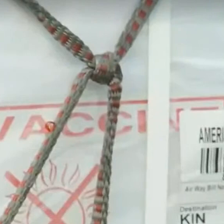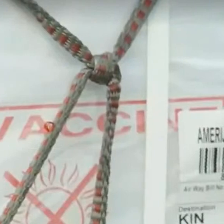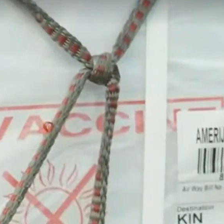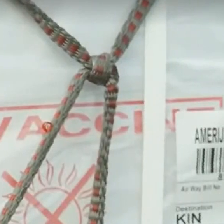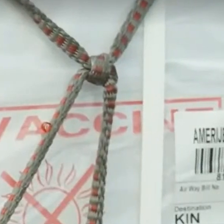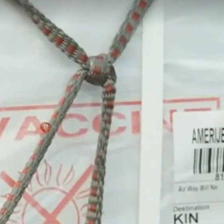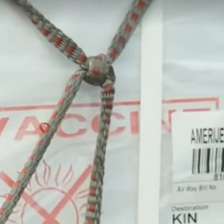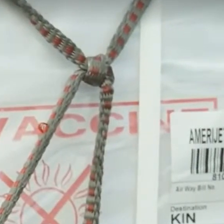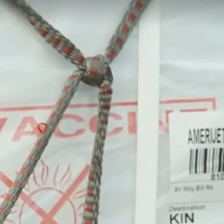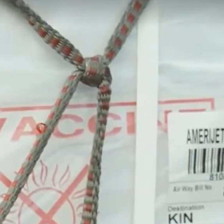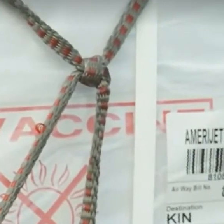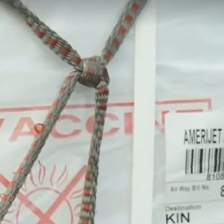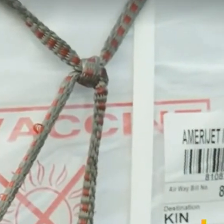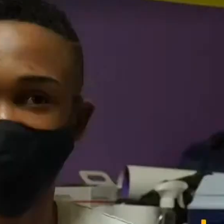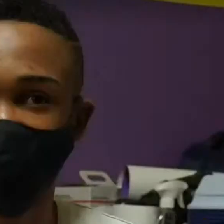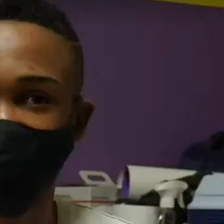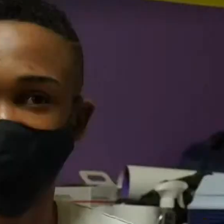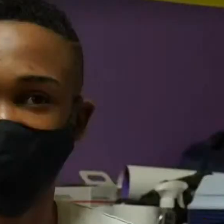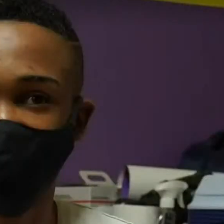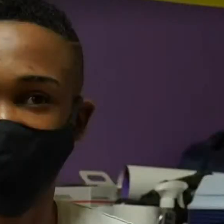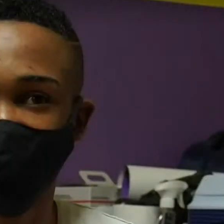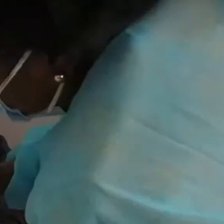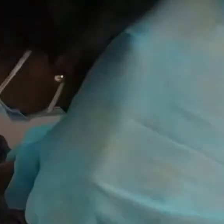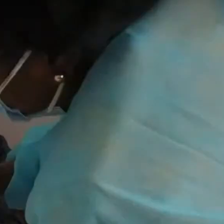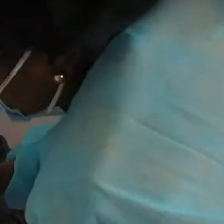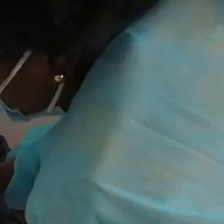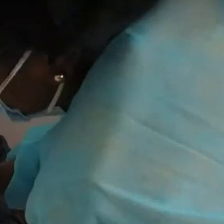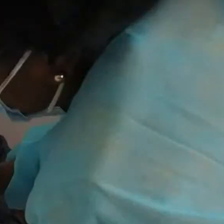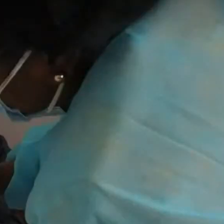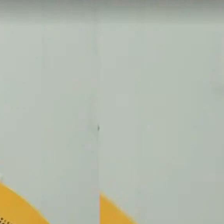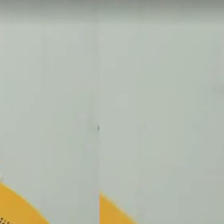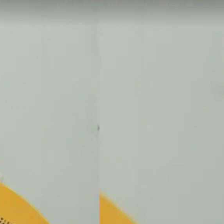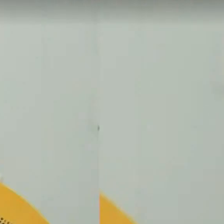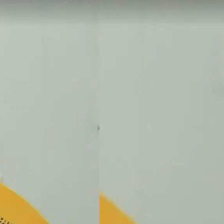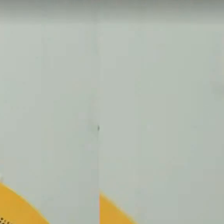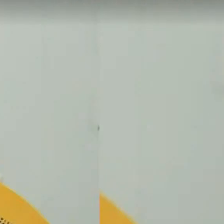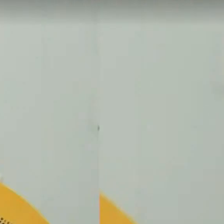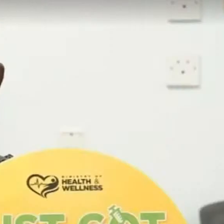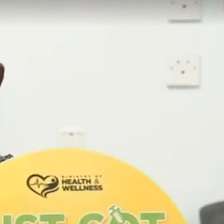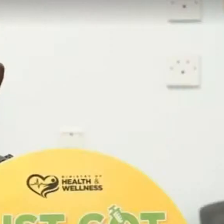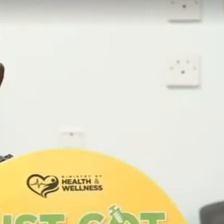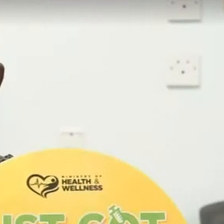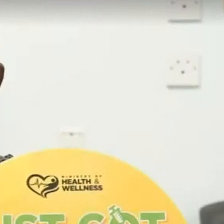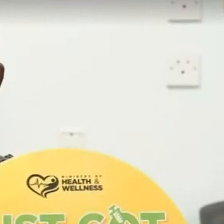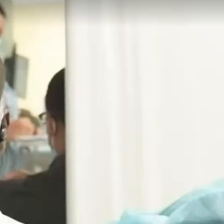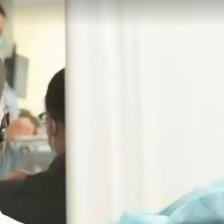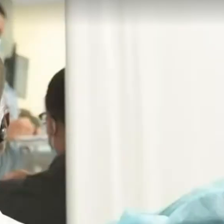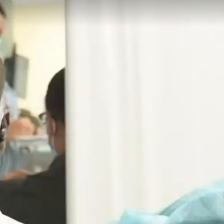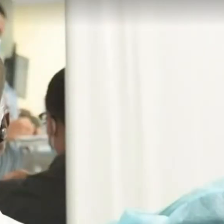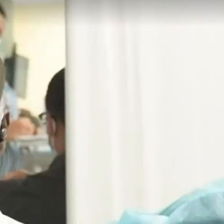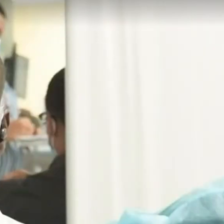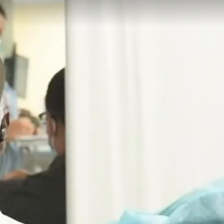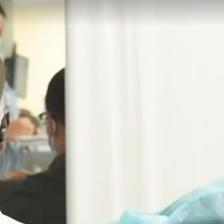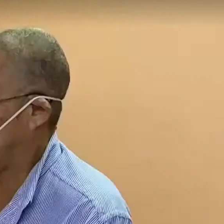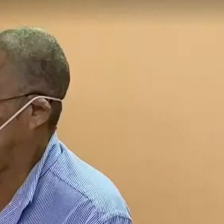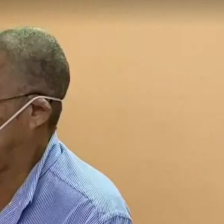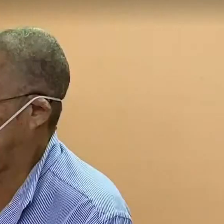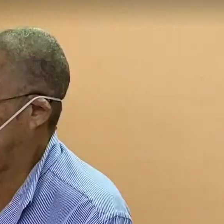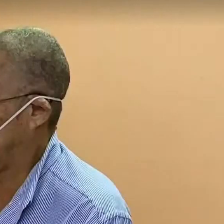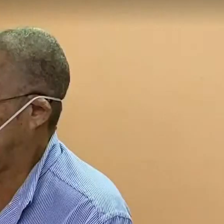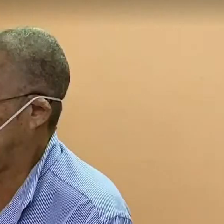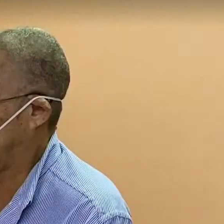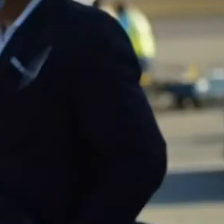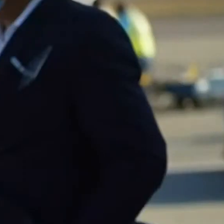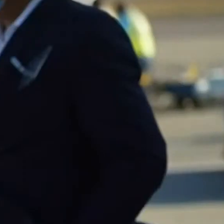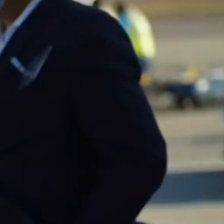day we got hope that the pandemic will end. With the COVID-19 vaccine now being available to Jamaicans across the island, it means that very